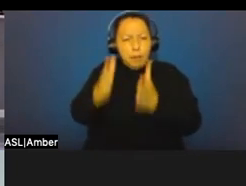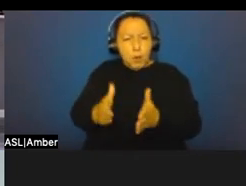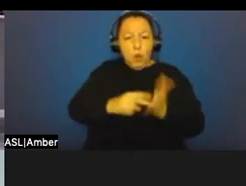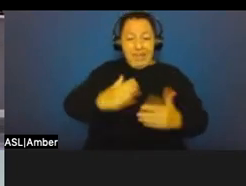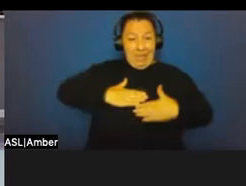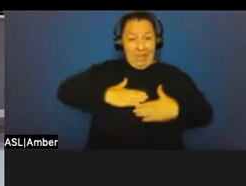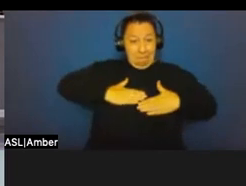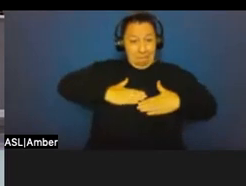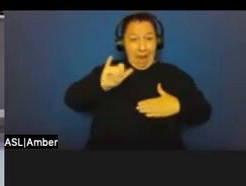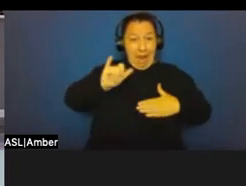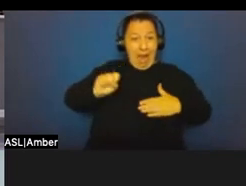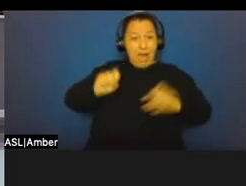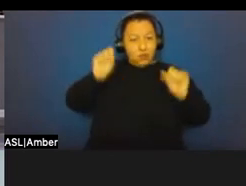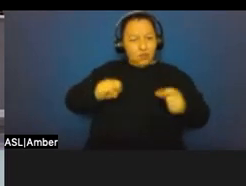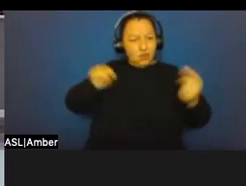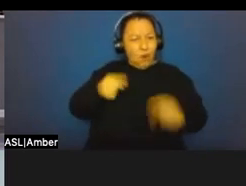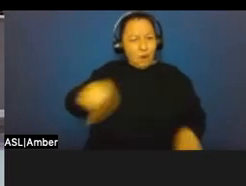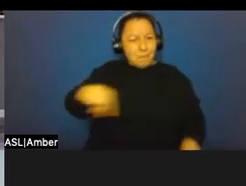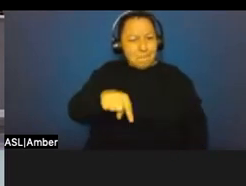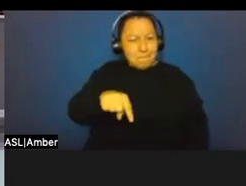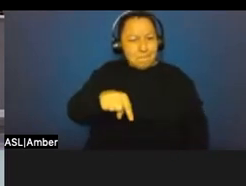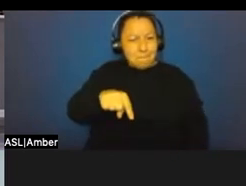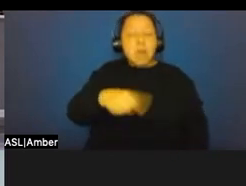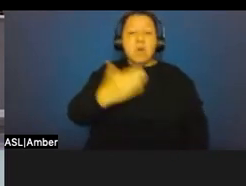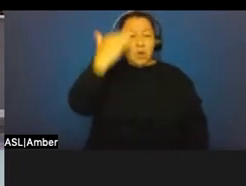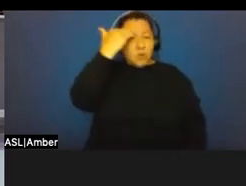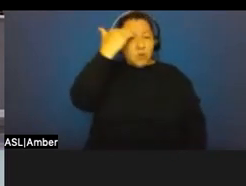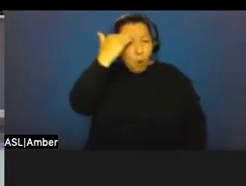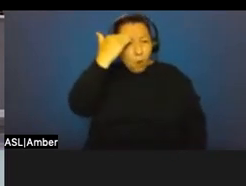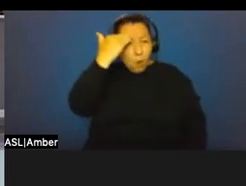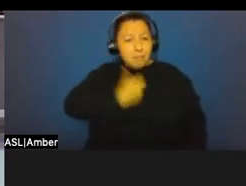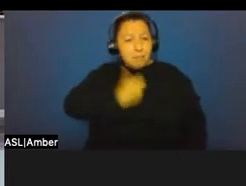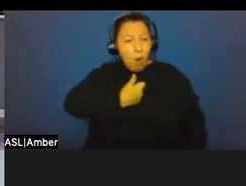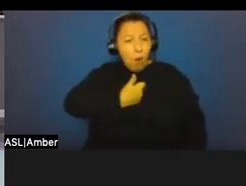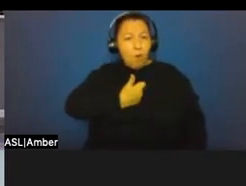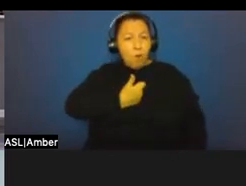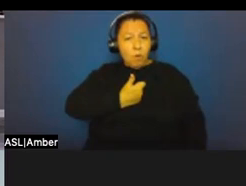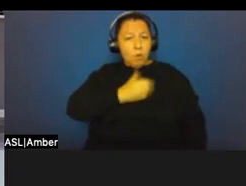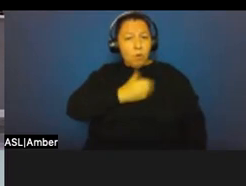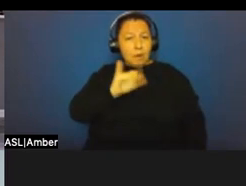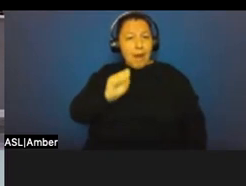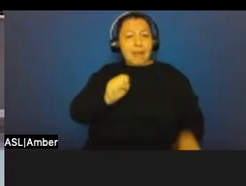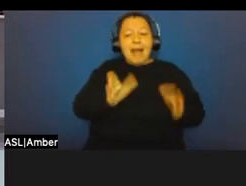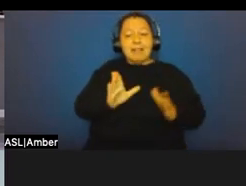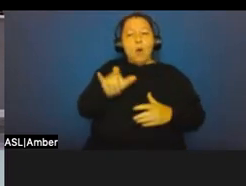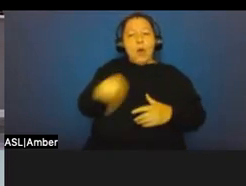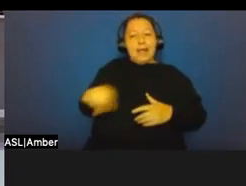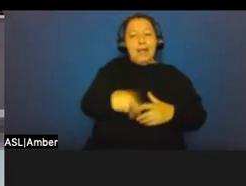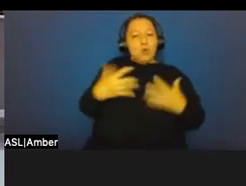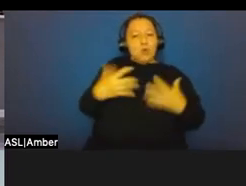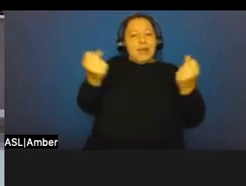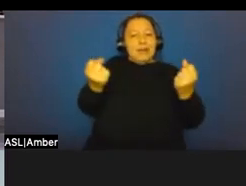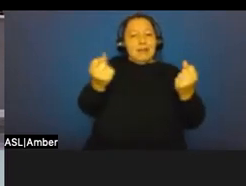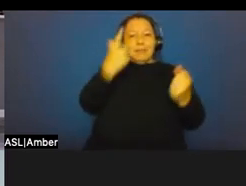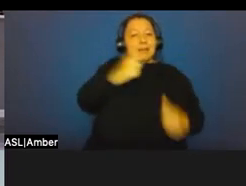So knowing it and allowing them to heal, because it's not about you as an advocate, it's about them.